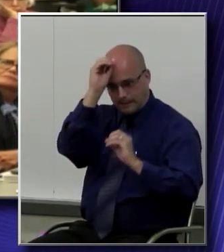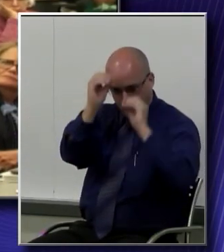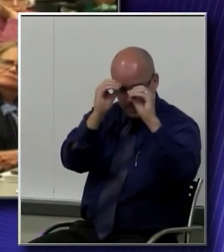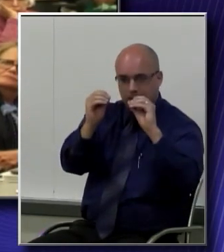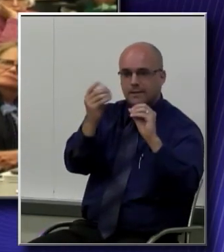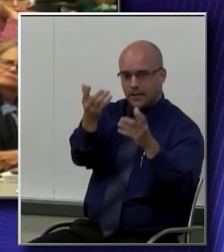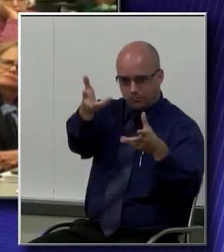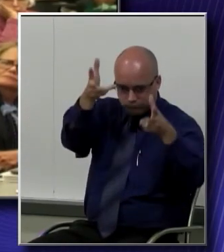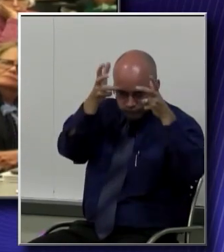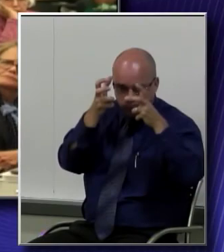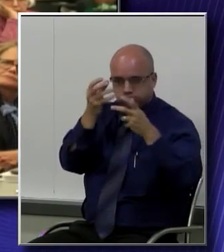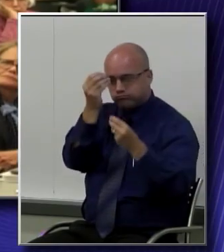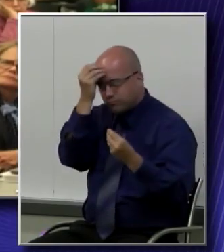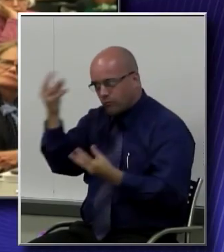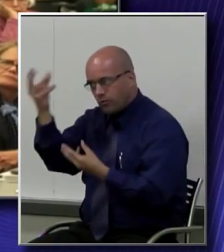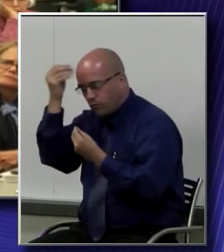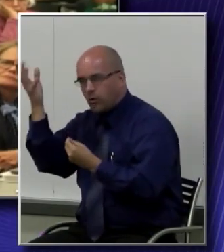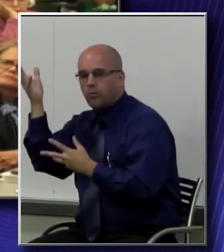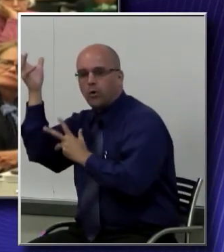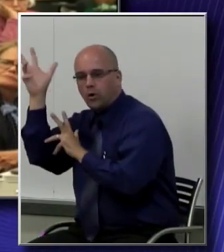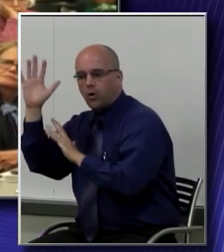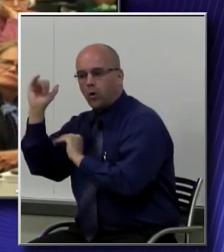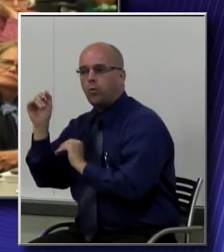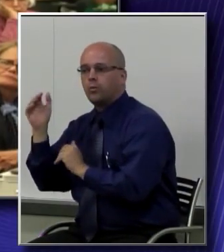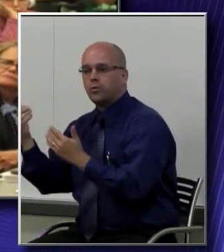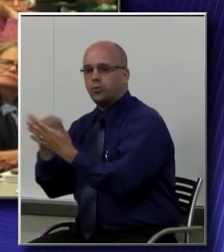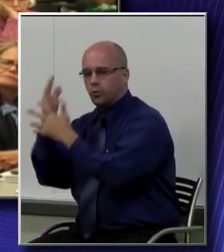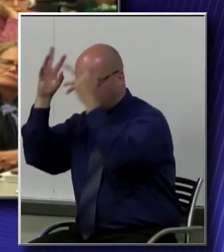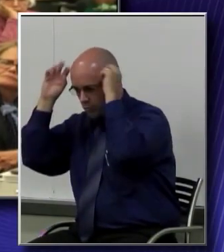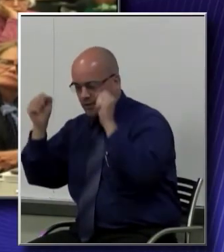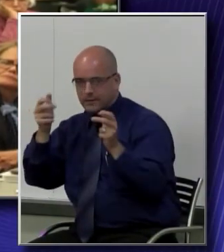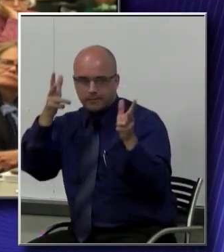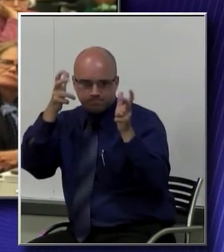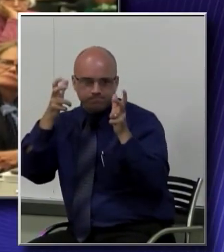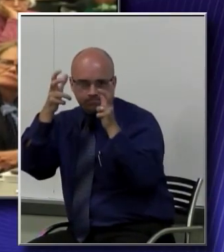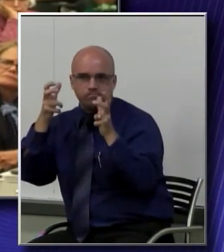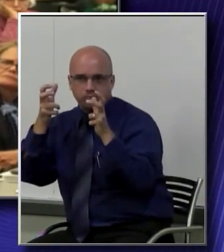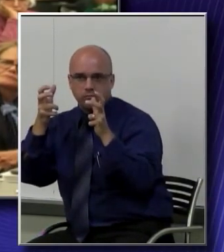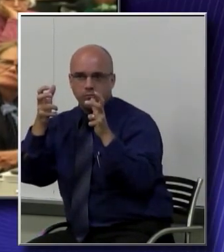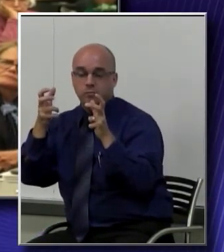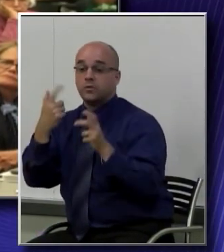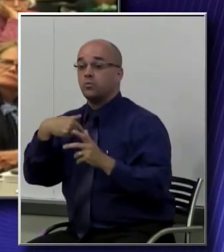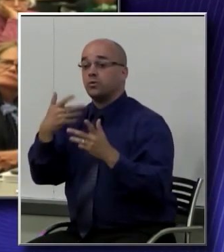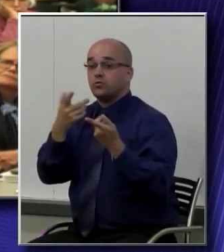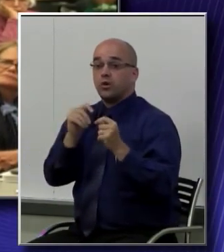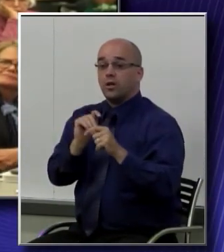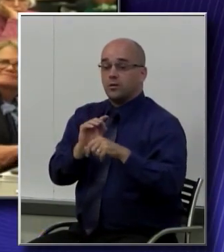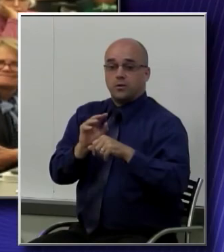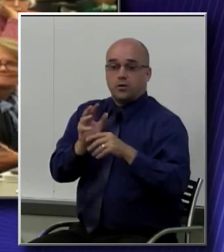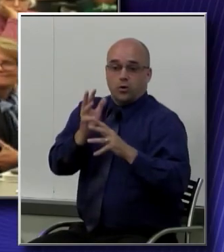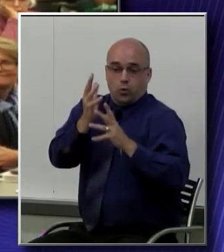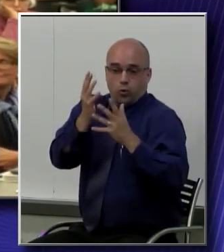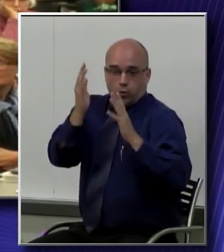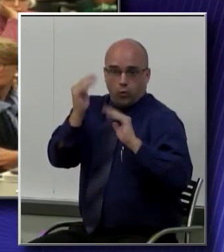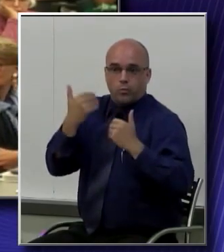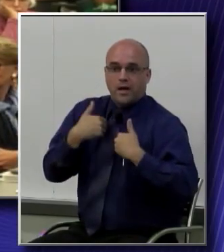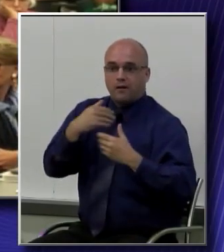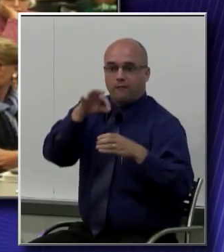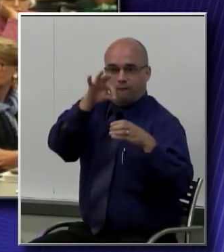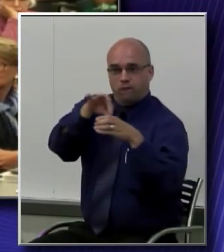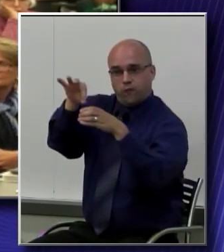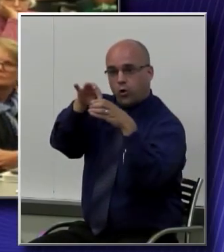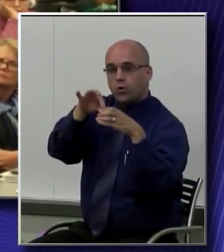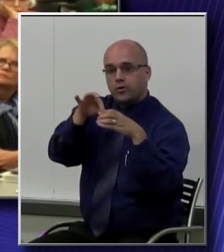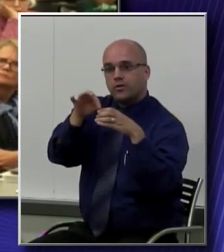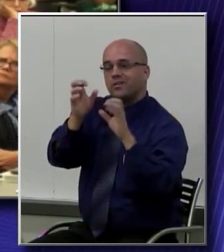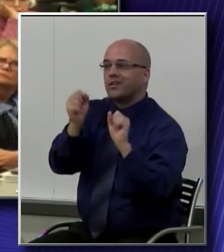presidents to our ASG meetings. We meet once a month. We're trying to push for a vote on there so that we all can have some sort